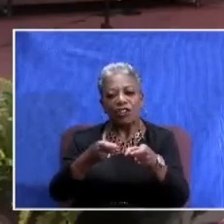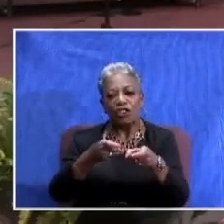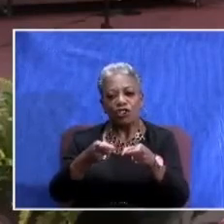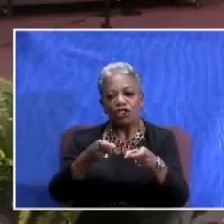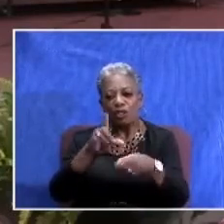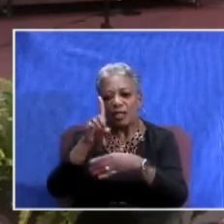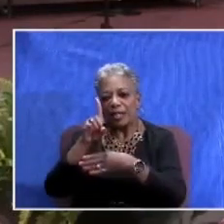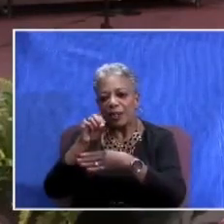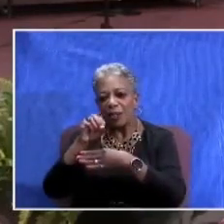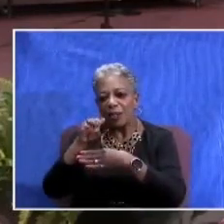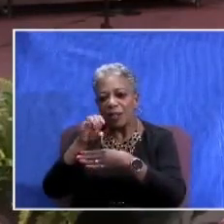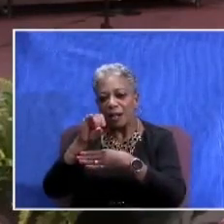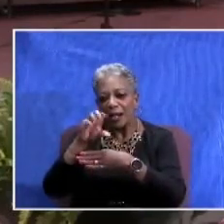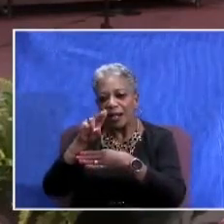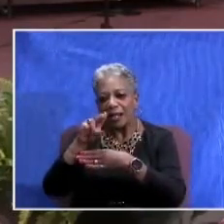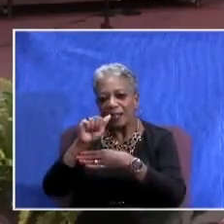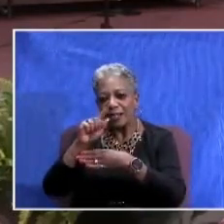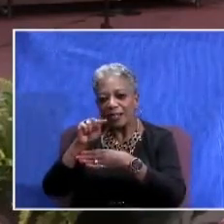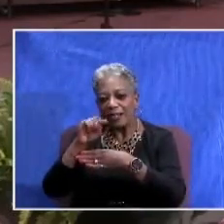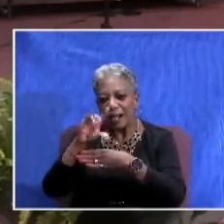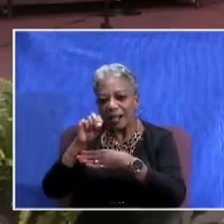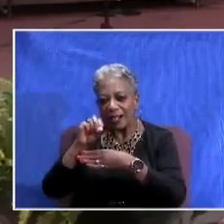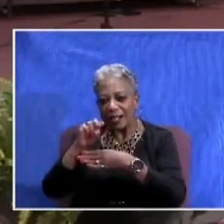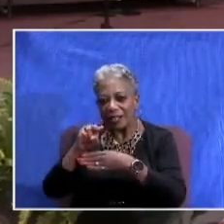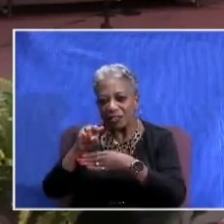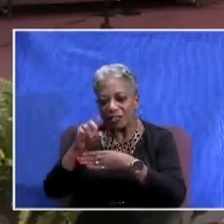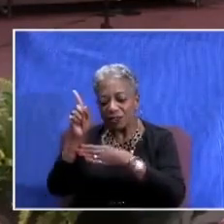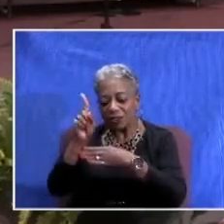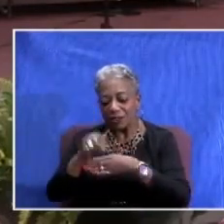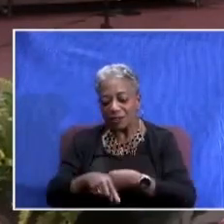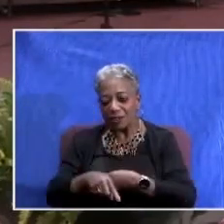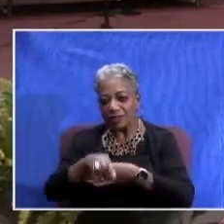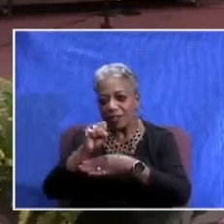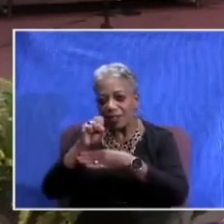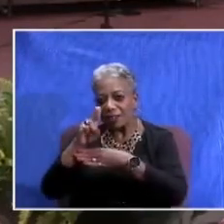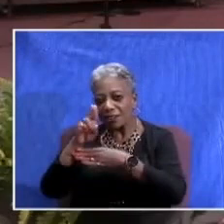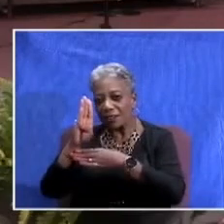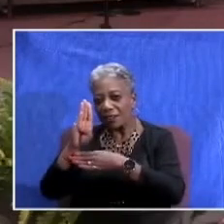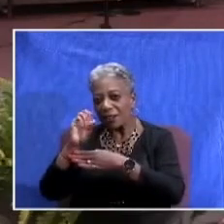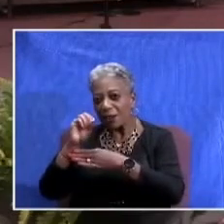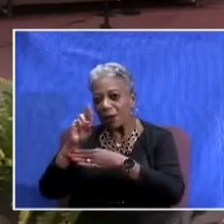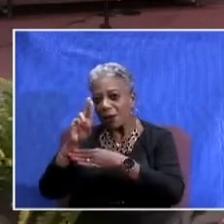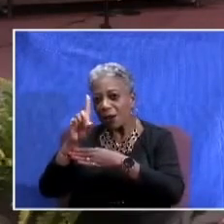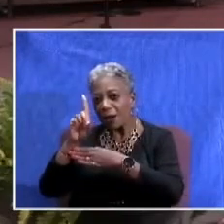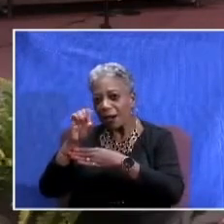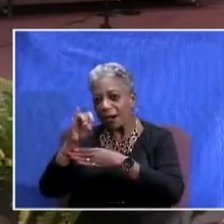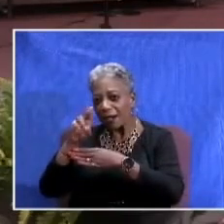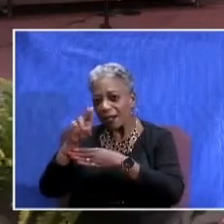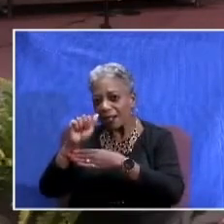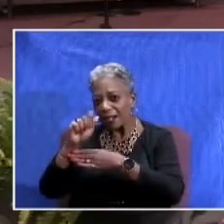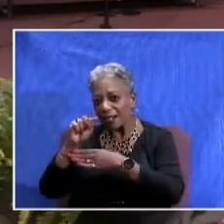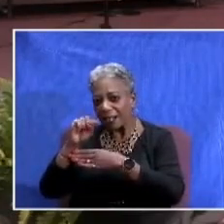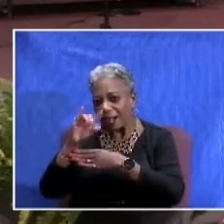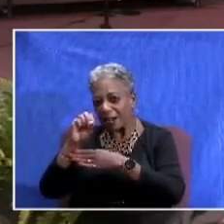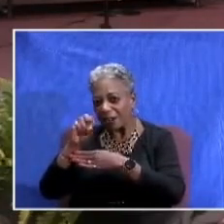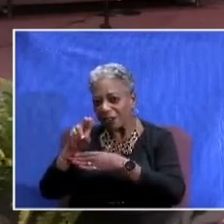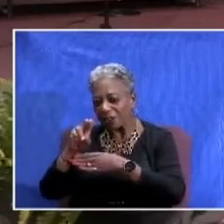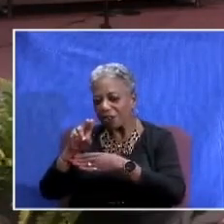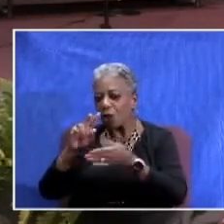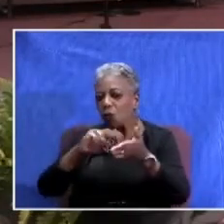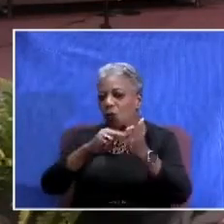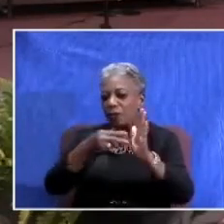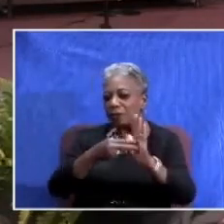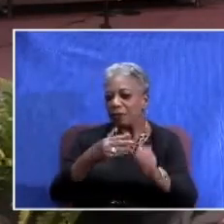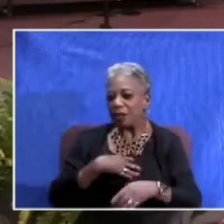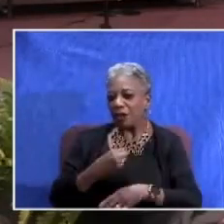Domination, subordination. Domination, subordination. Domination, subordination. So they'll tell you,